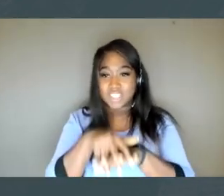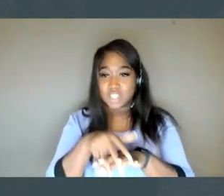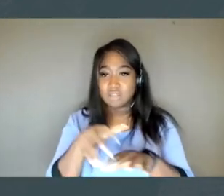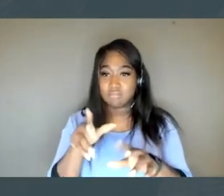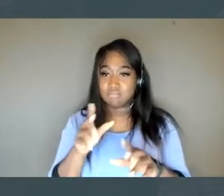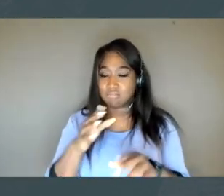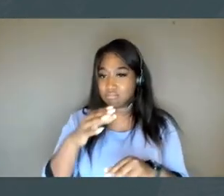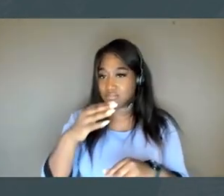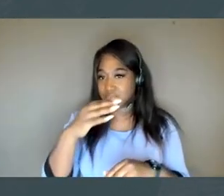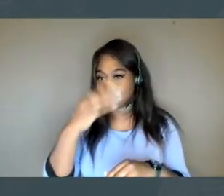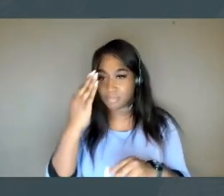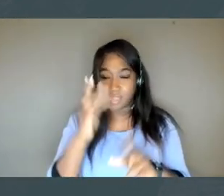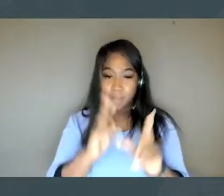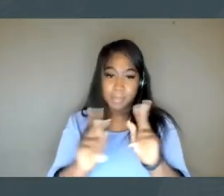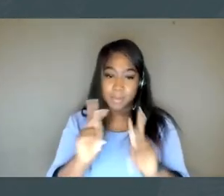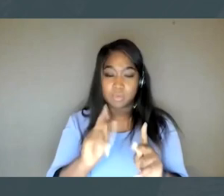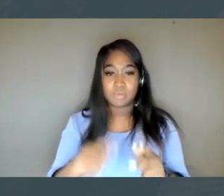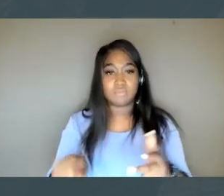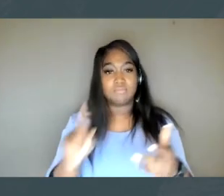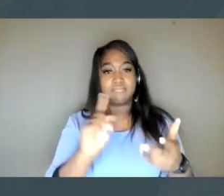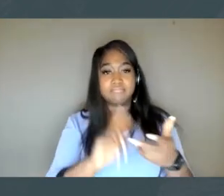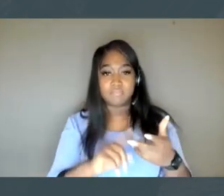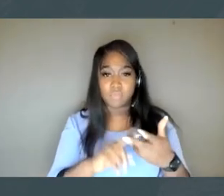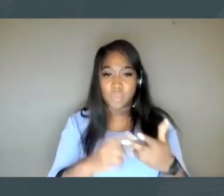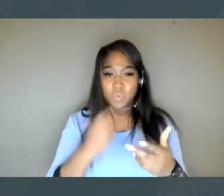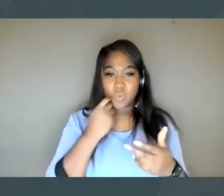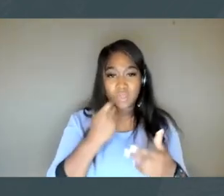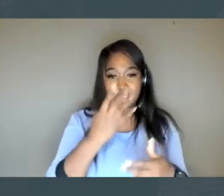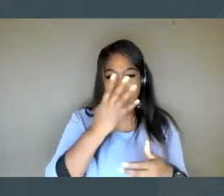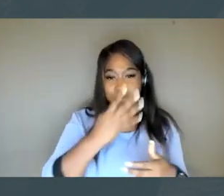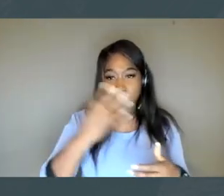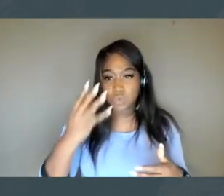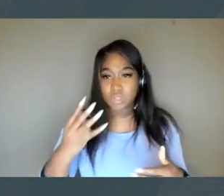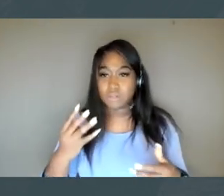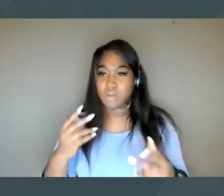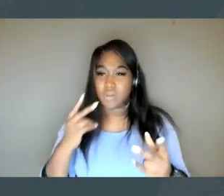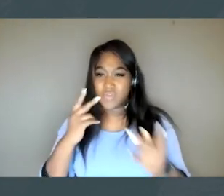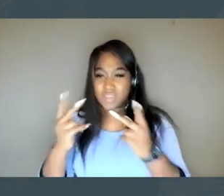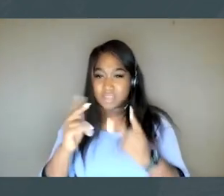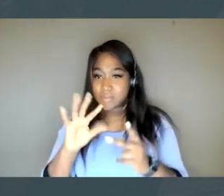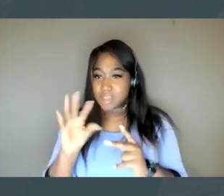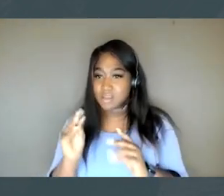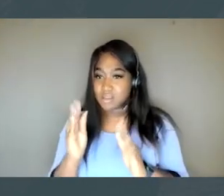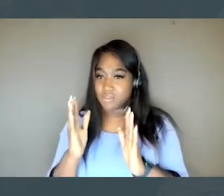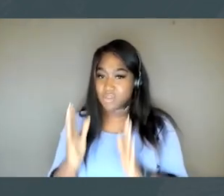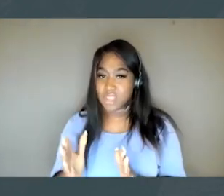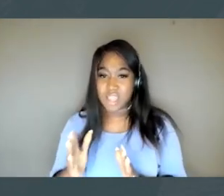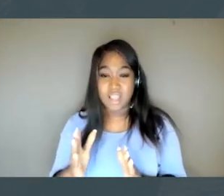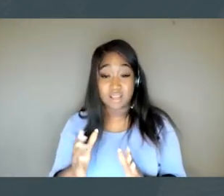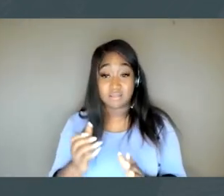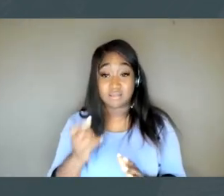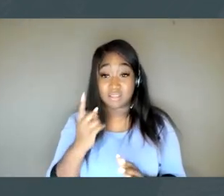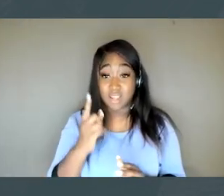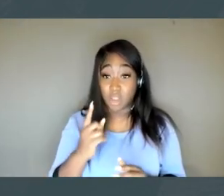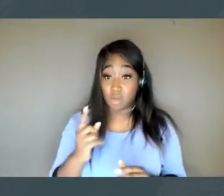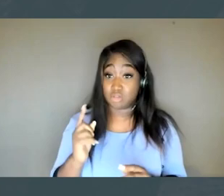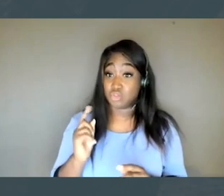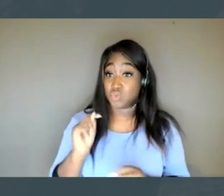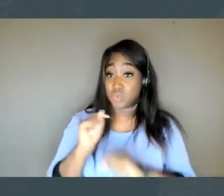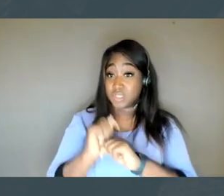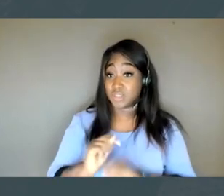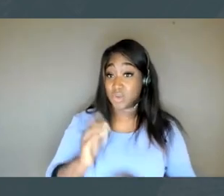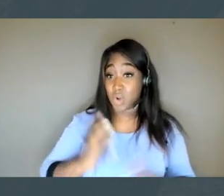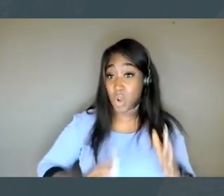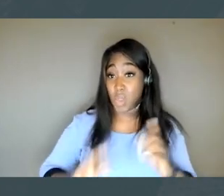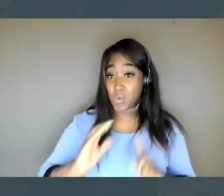recent immigrants or visibly Africans or traditional clothes, the French would never naturally use the term Black. They will